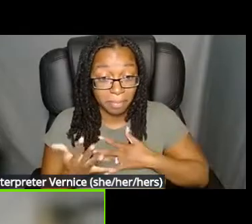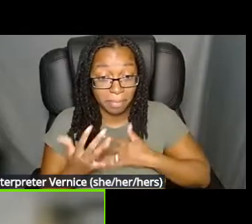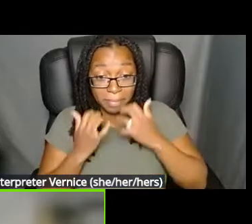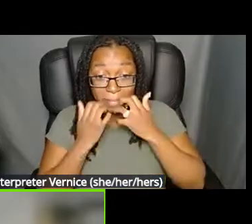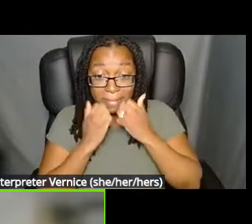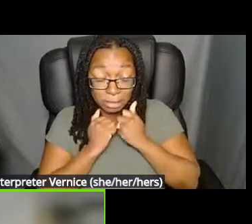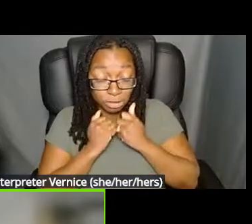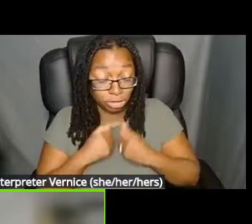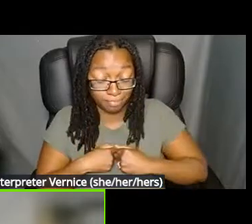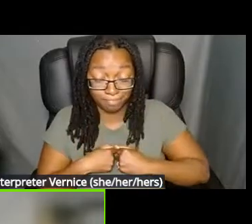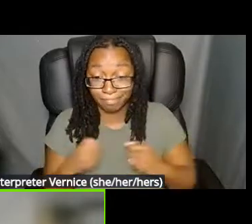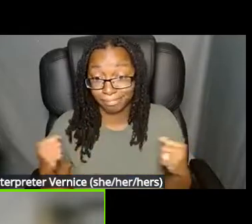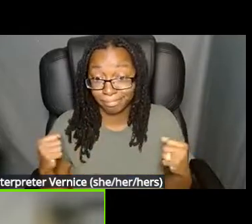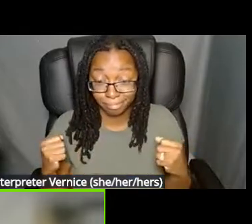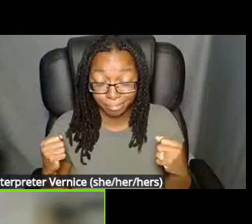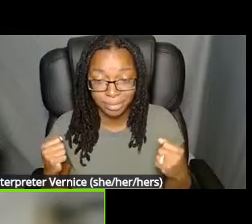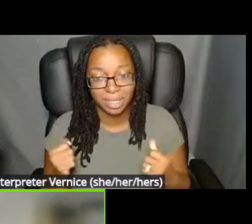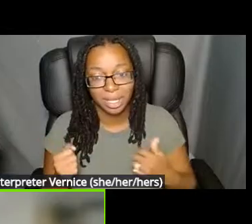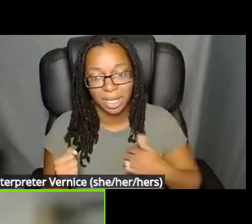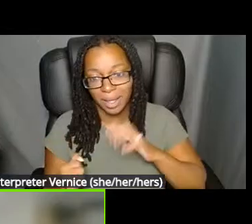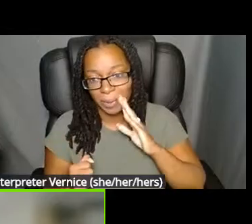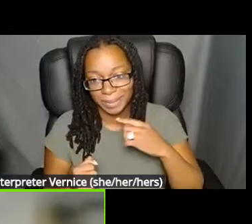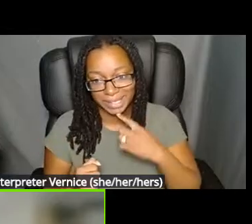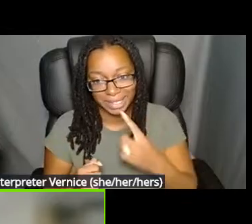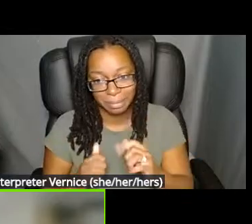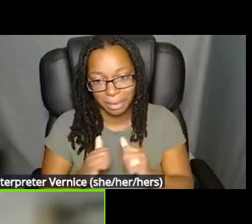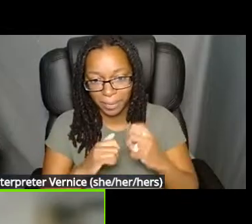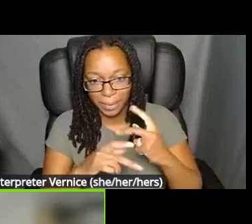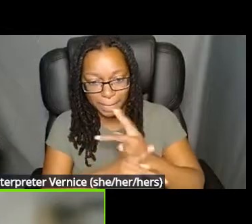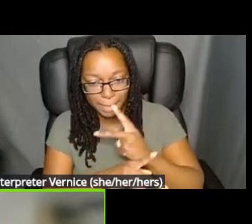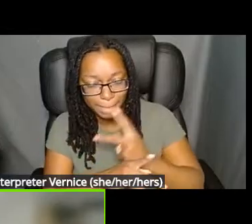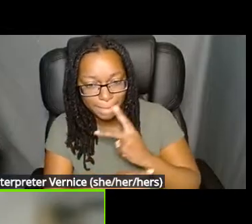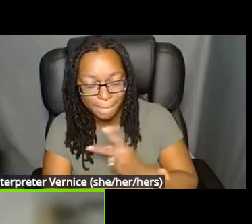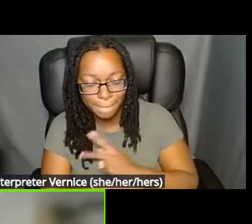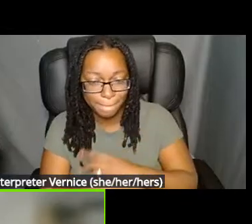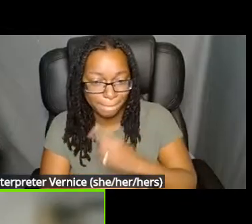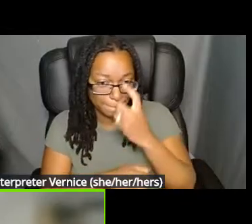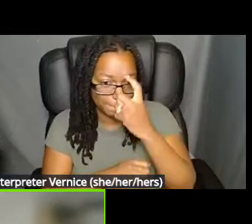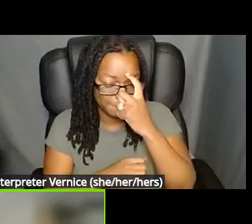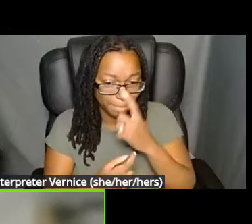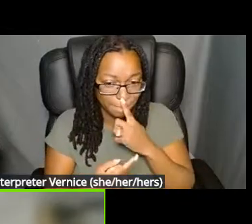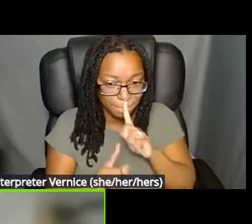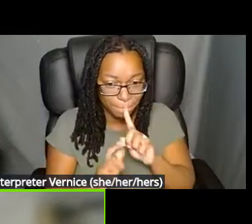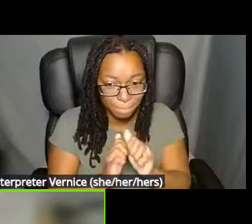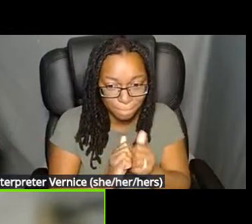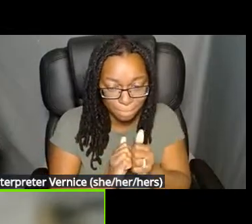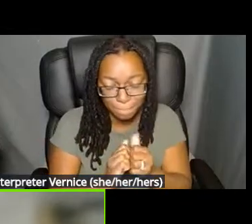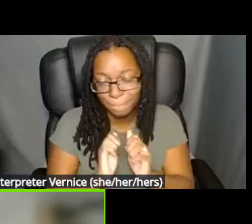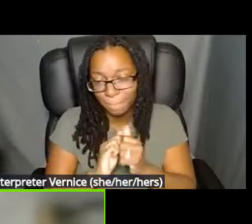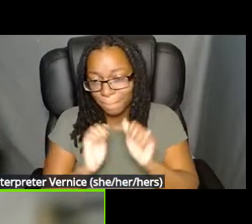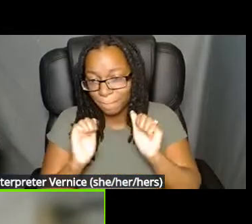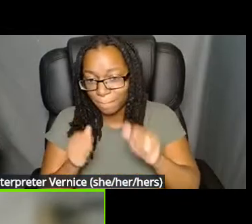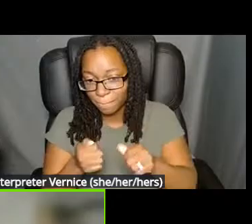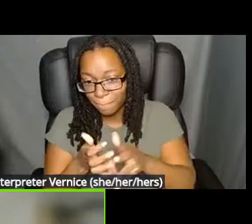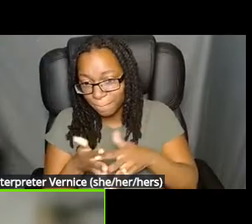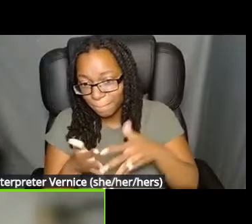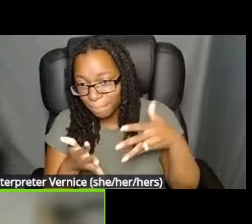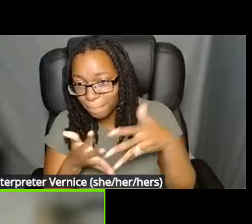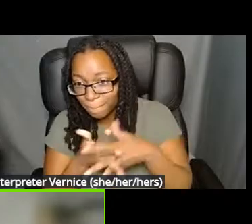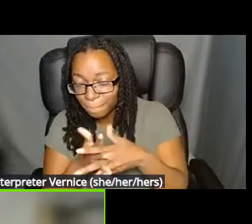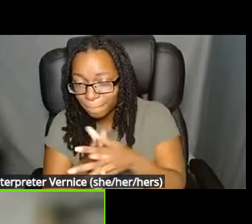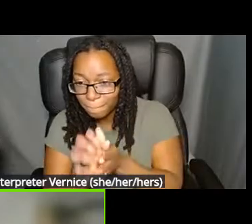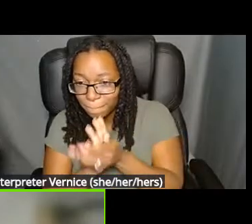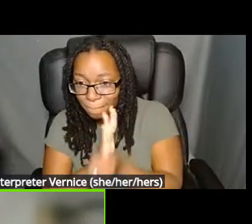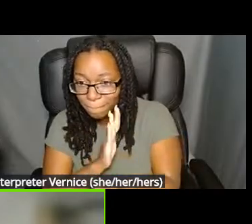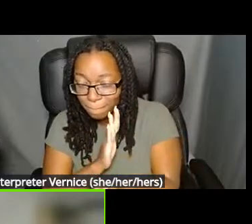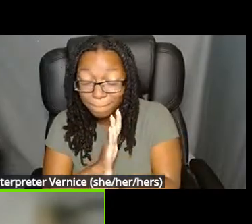my passions, it's about, computing, how we get closer to like what the brain works and how we actually implement it in like scale. And people are like, you're